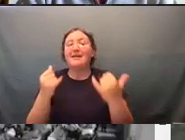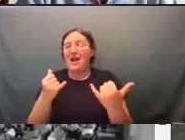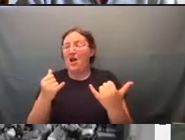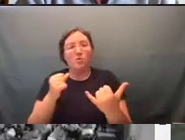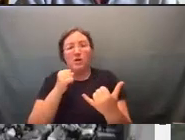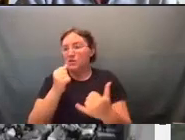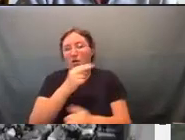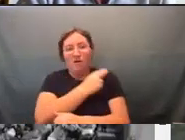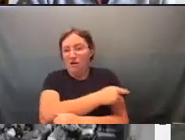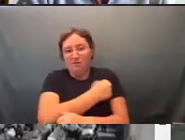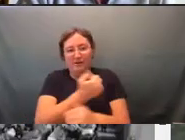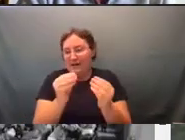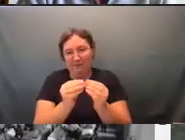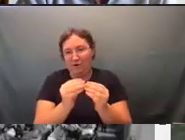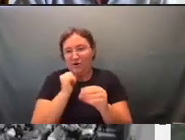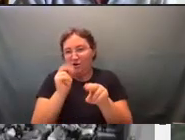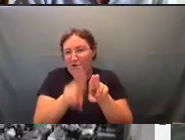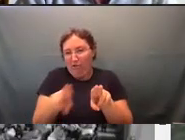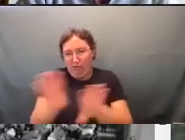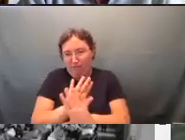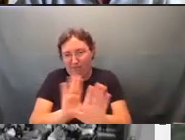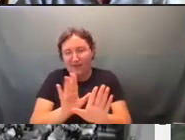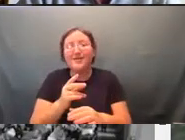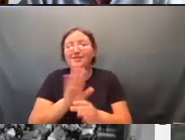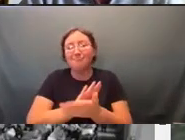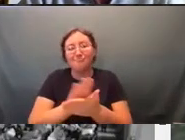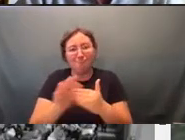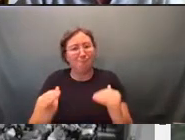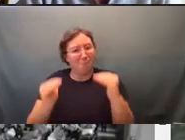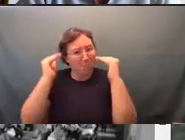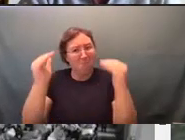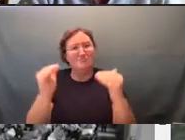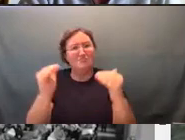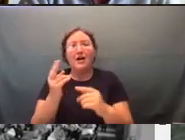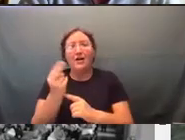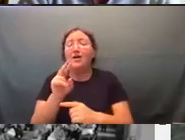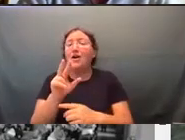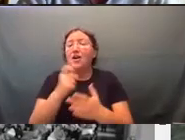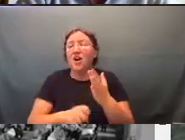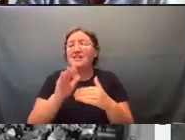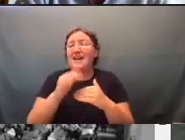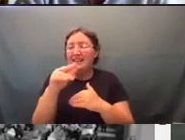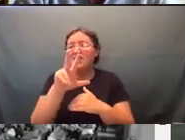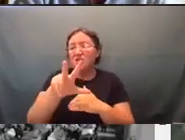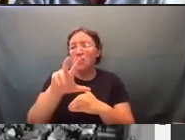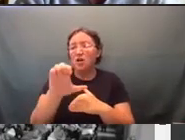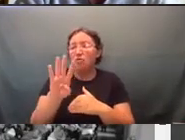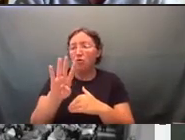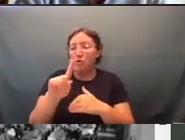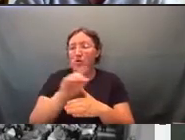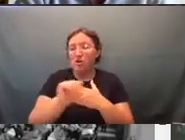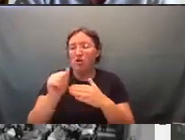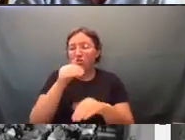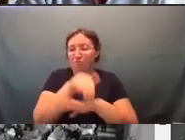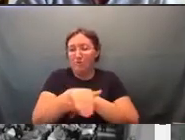doesn't look like this. You're not sleeping on top of other people. For as low as $341 a night, you can stay at